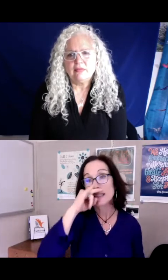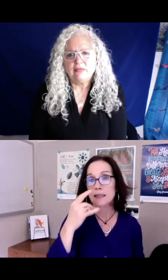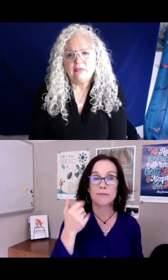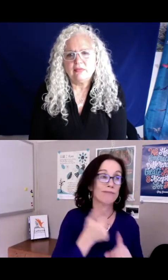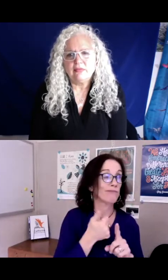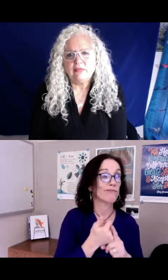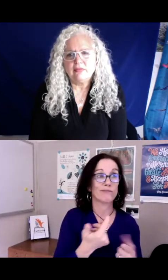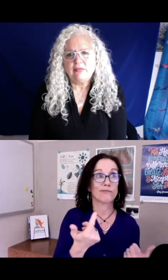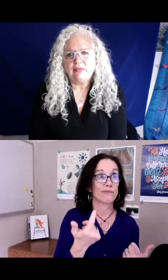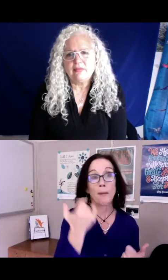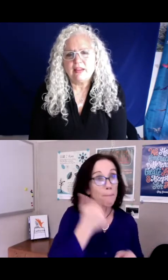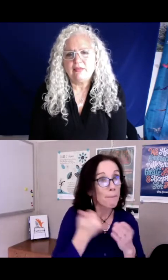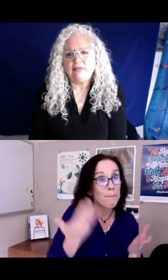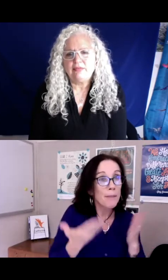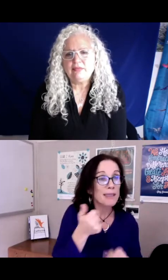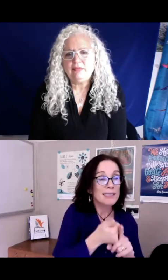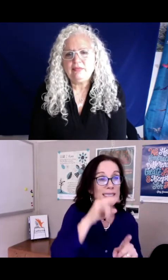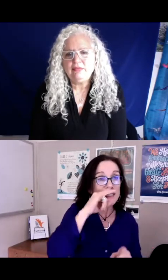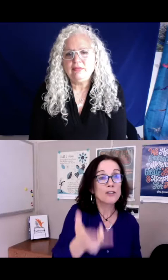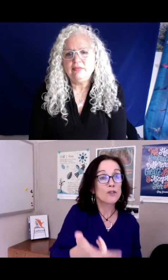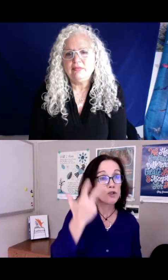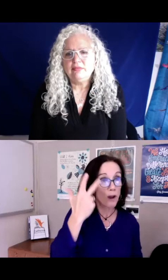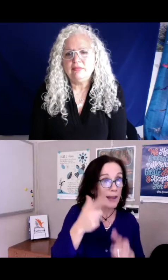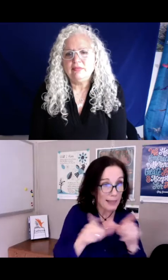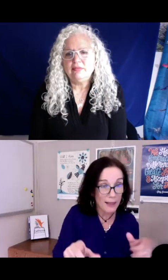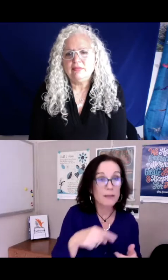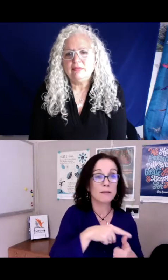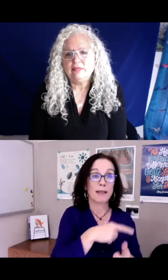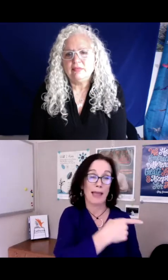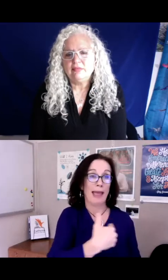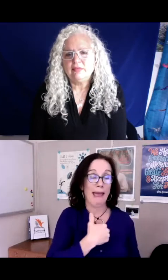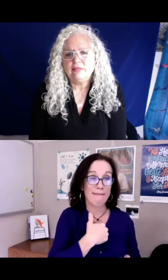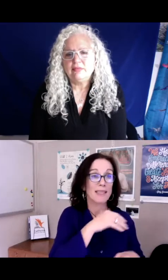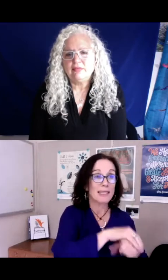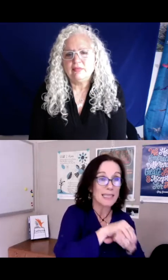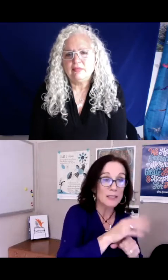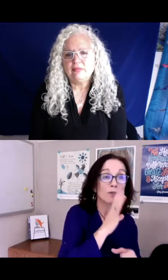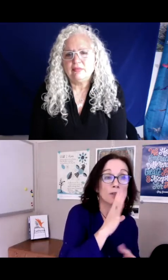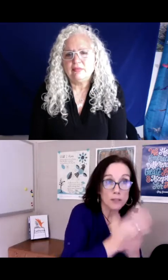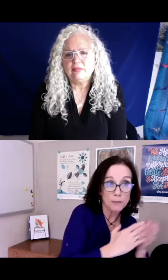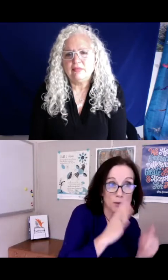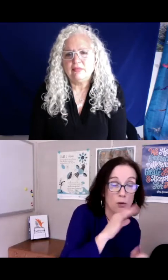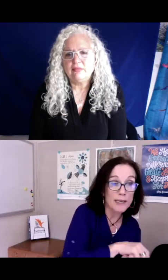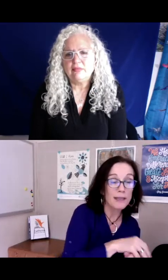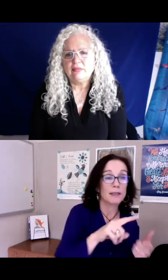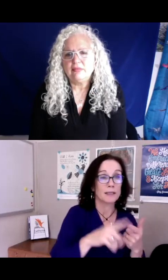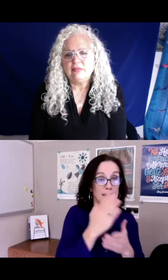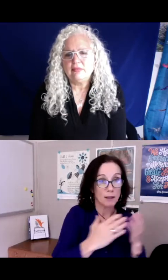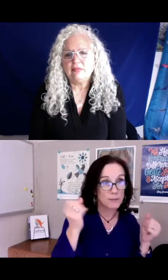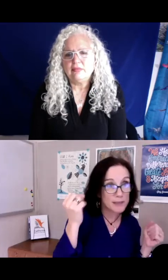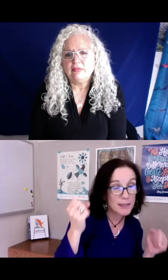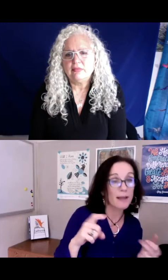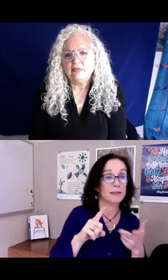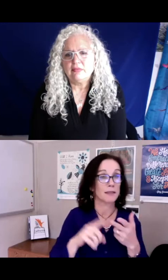mean that if the kid is, has 3 languages, maybe they have some